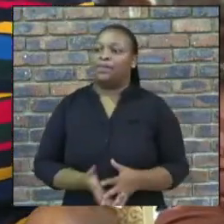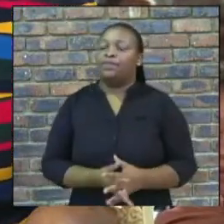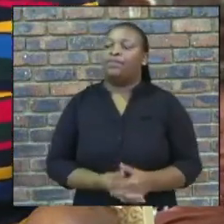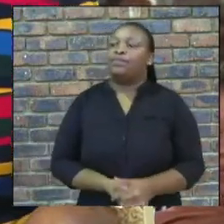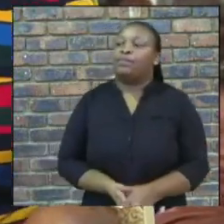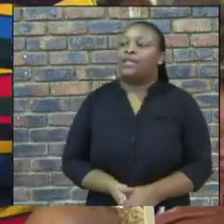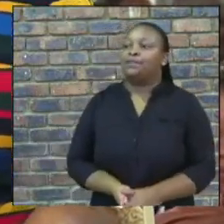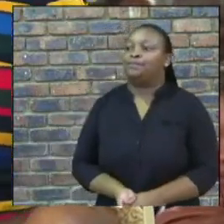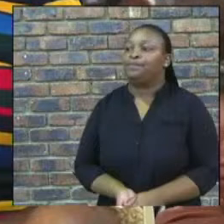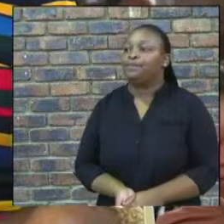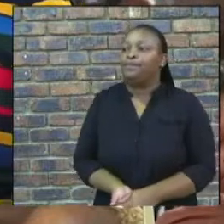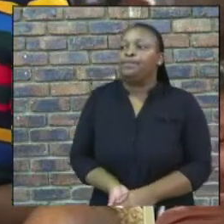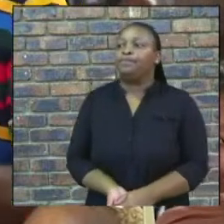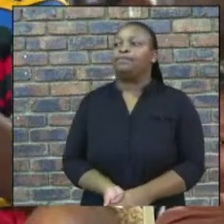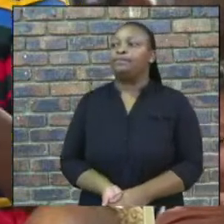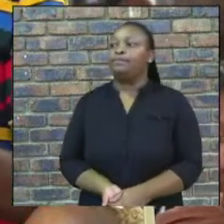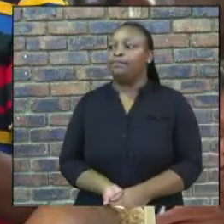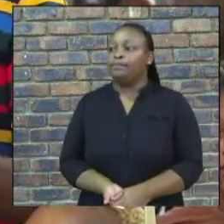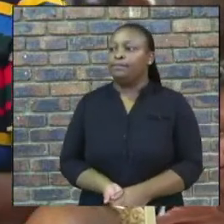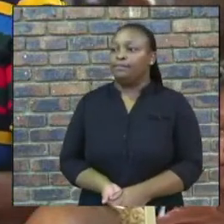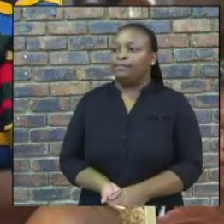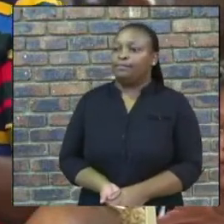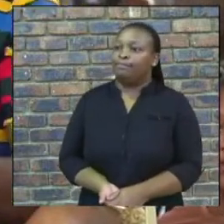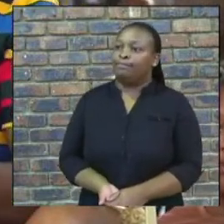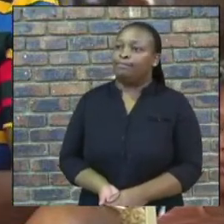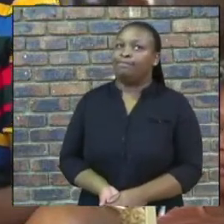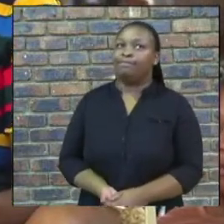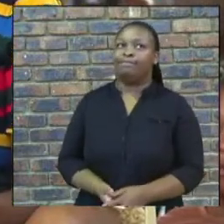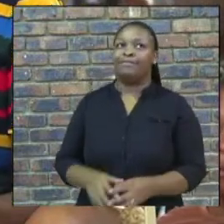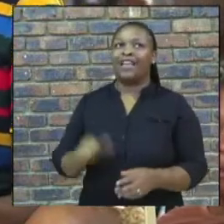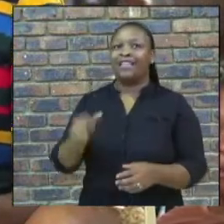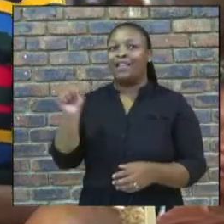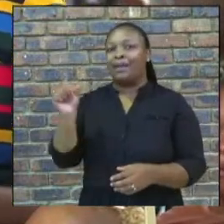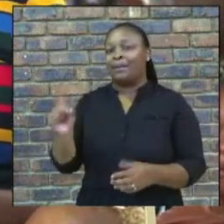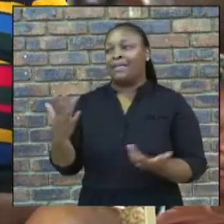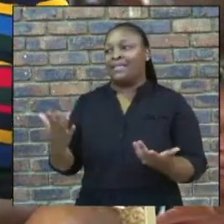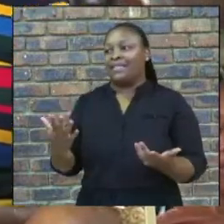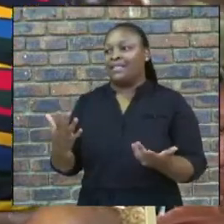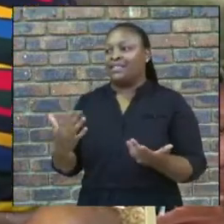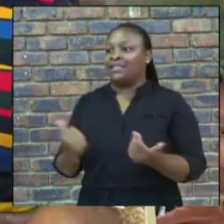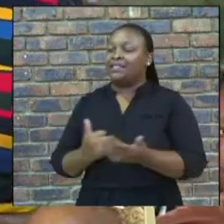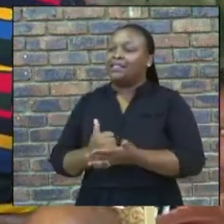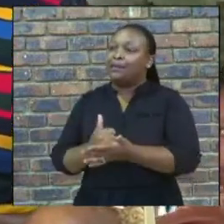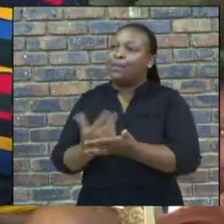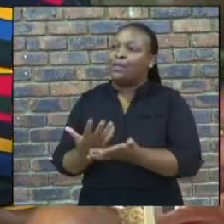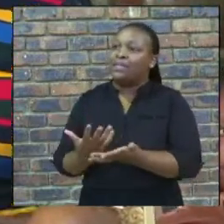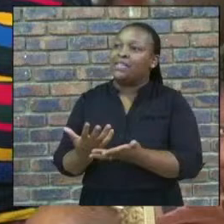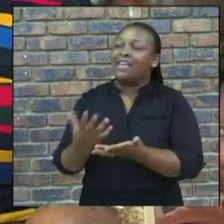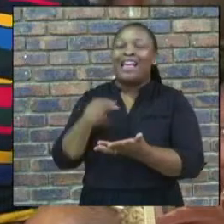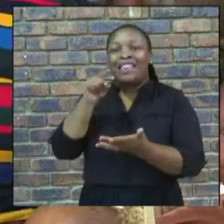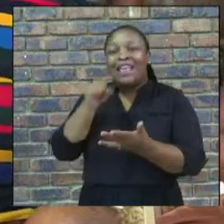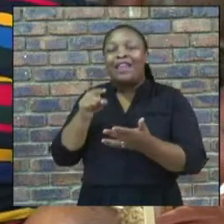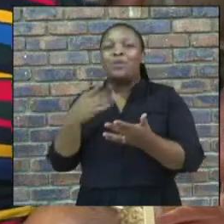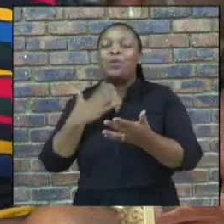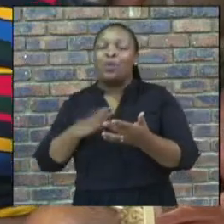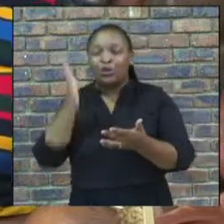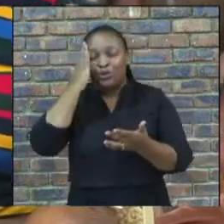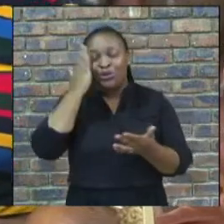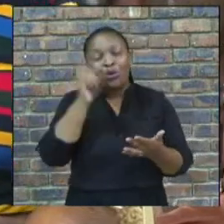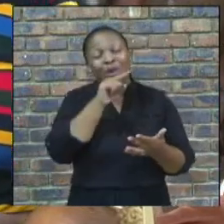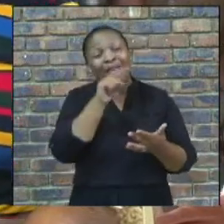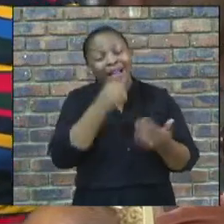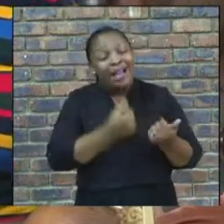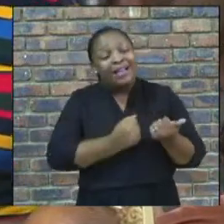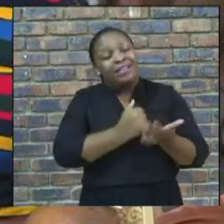now, in terms of the very same kids I'm talking about, what guarantees are you giving them that they'll be